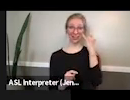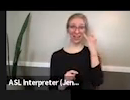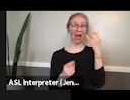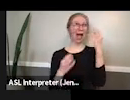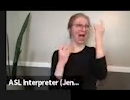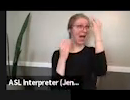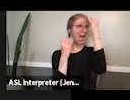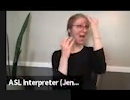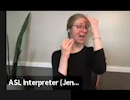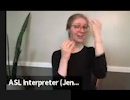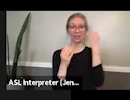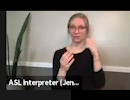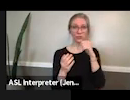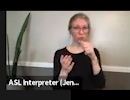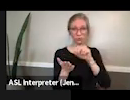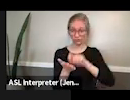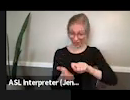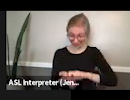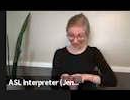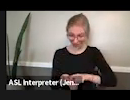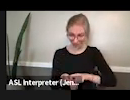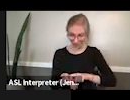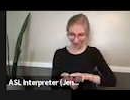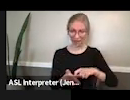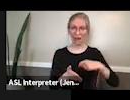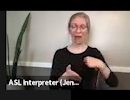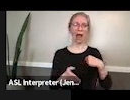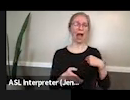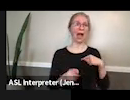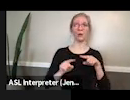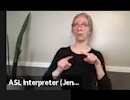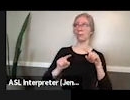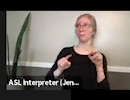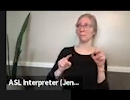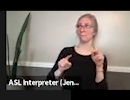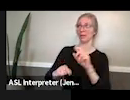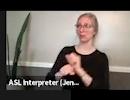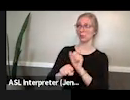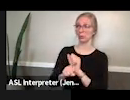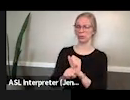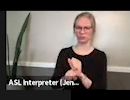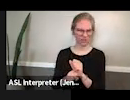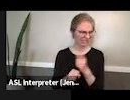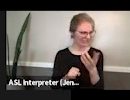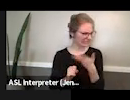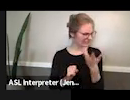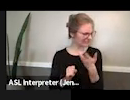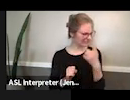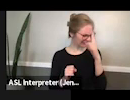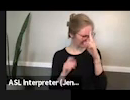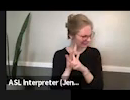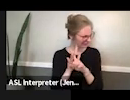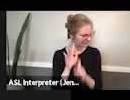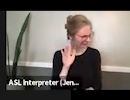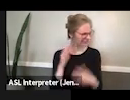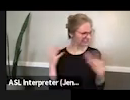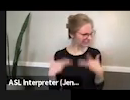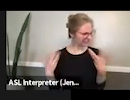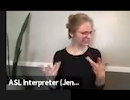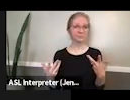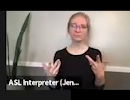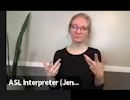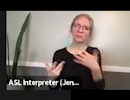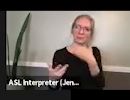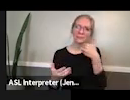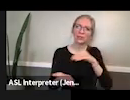think, I was going to do something. What was it? Write it down. Write down your thoughts about what you might